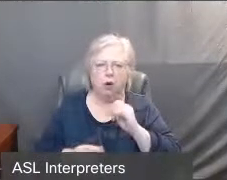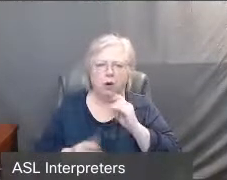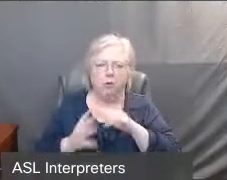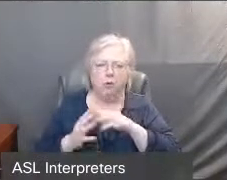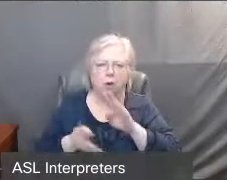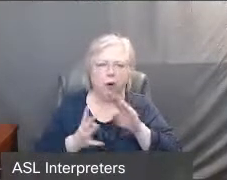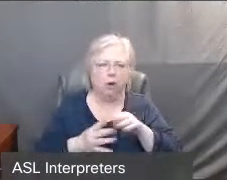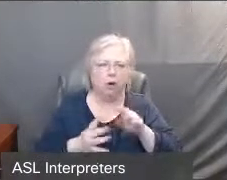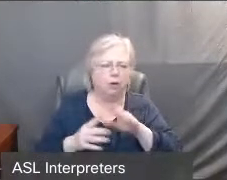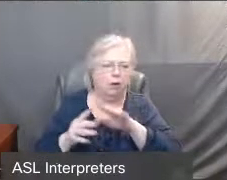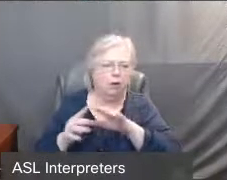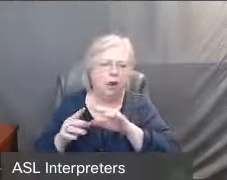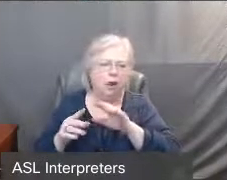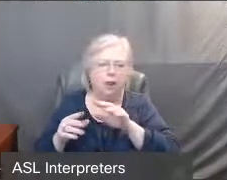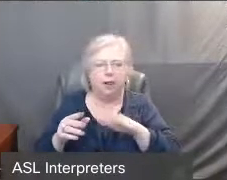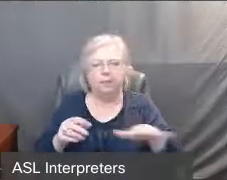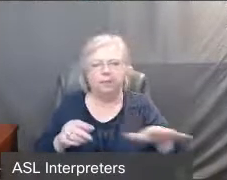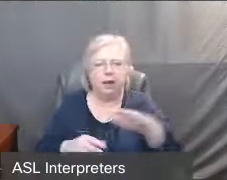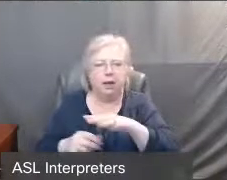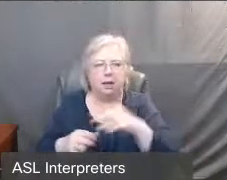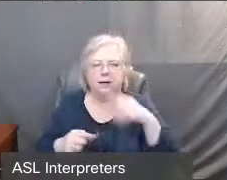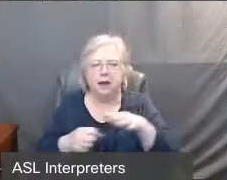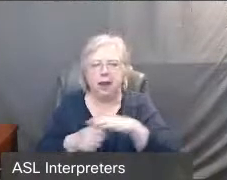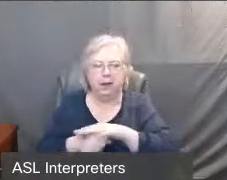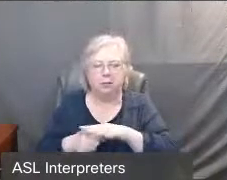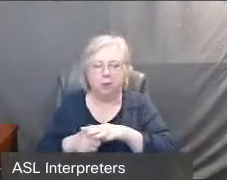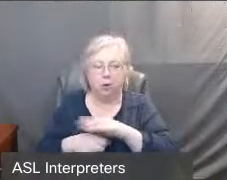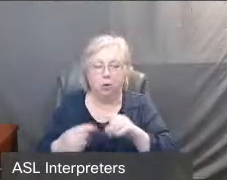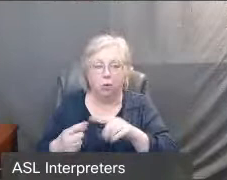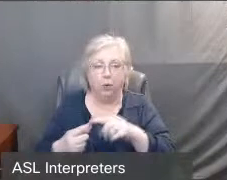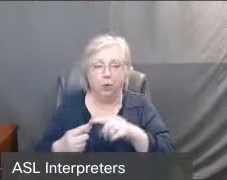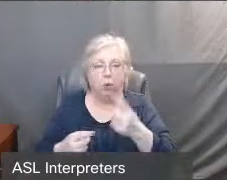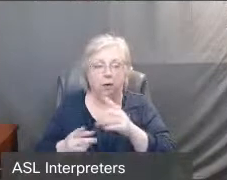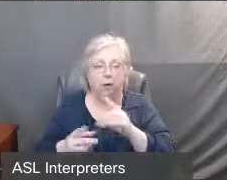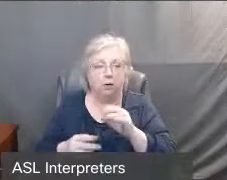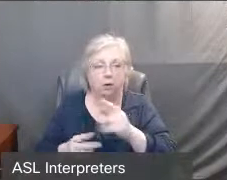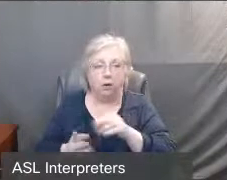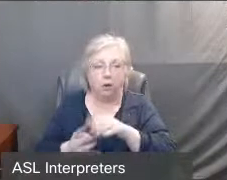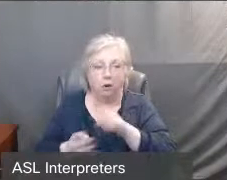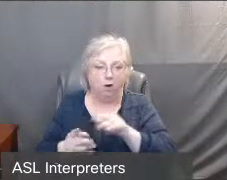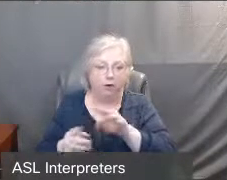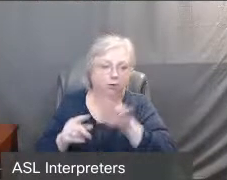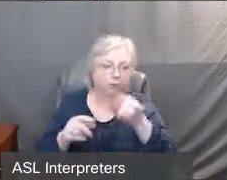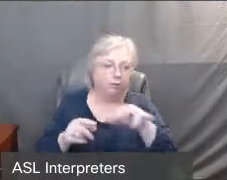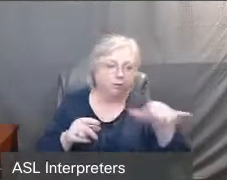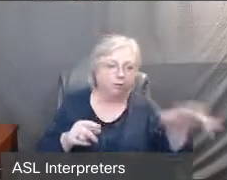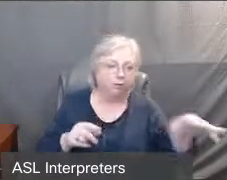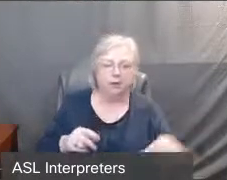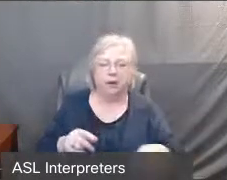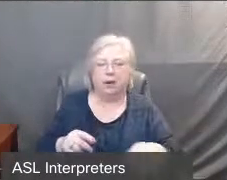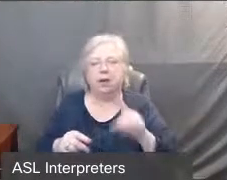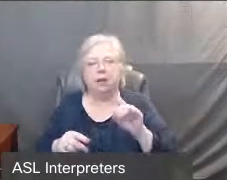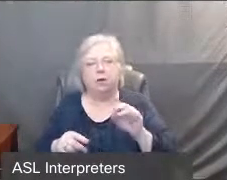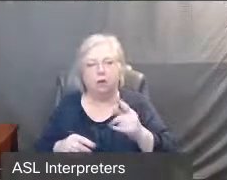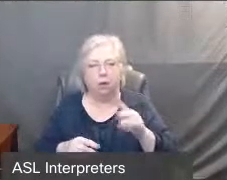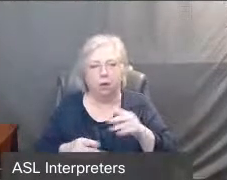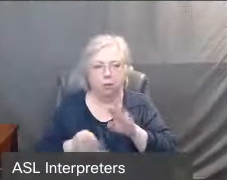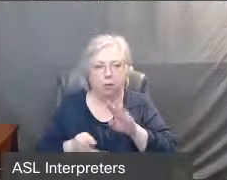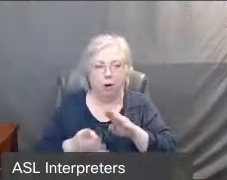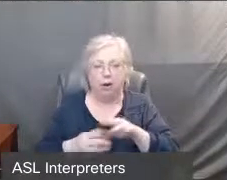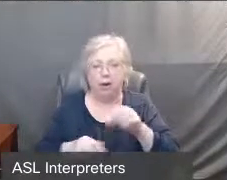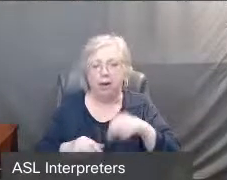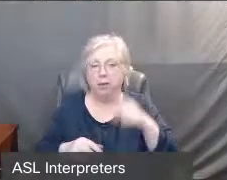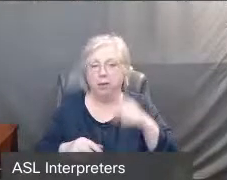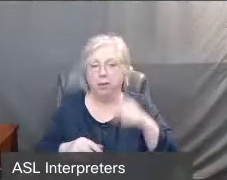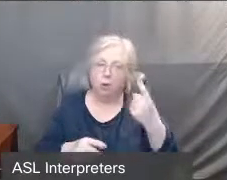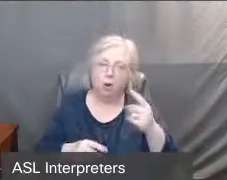neighborhood when any barking occurs. A quick Google search returns that dog barking can be heard a mile or 2